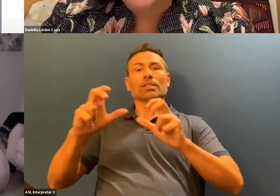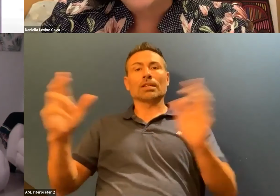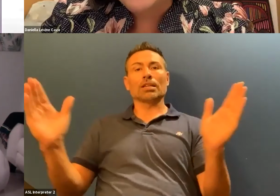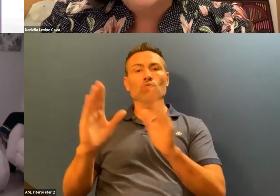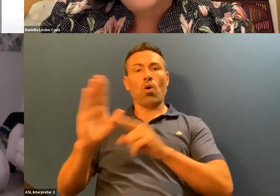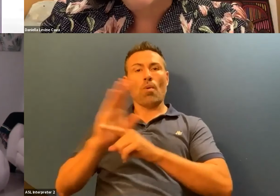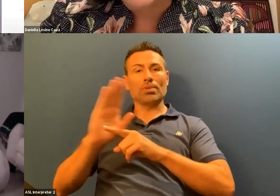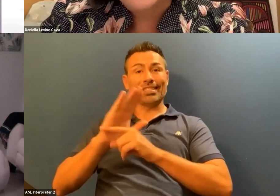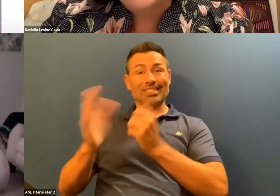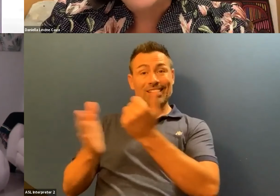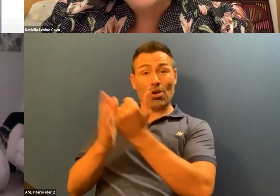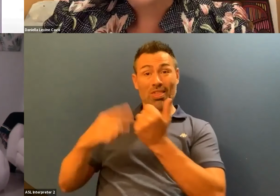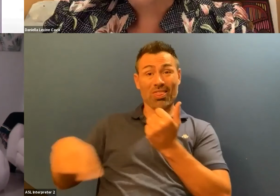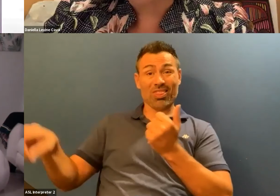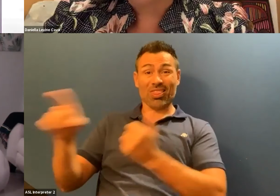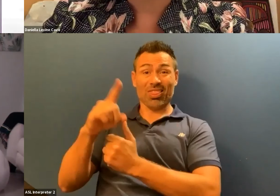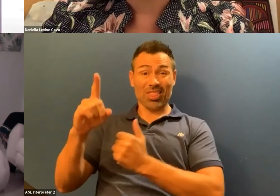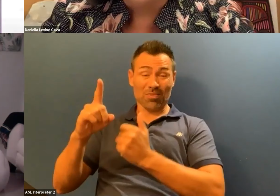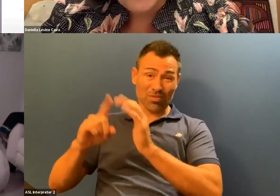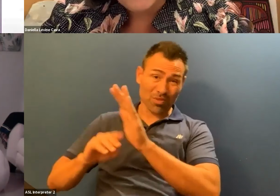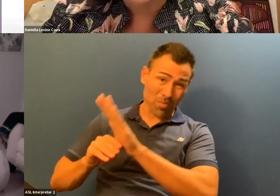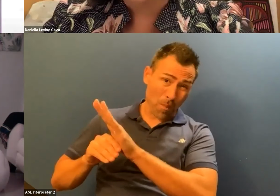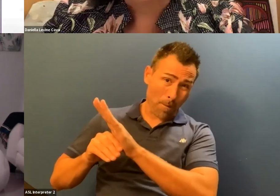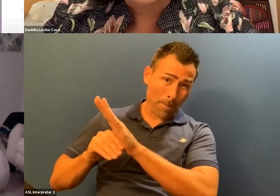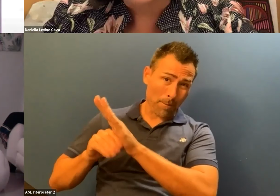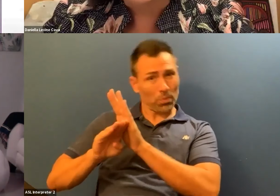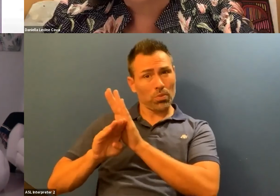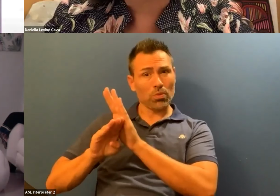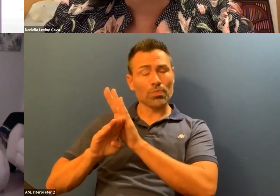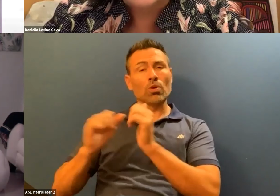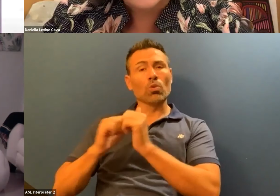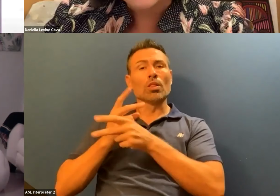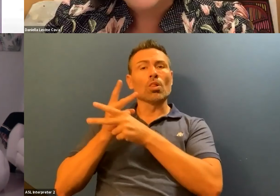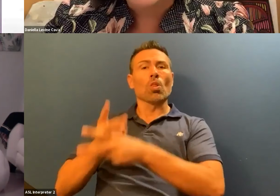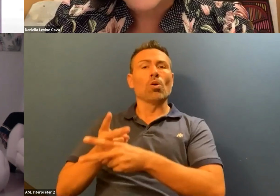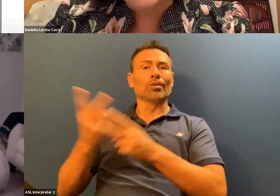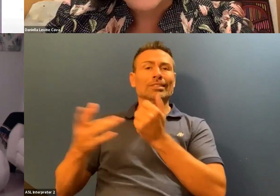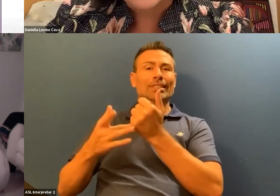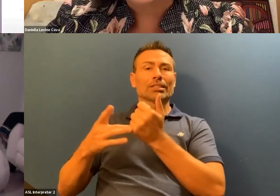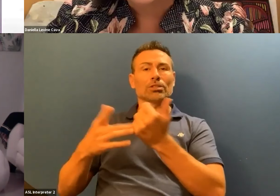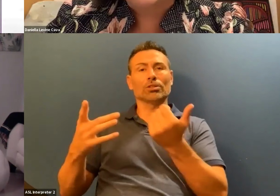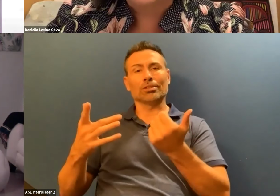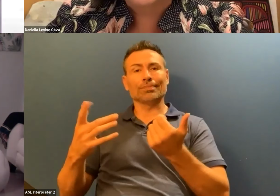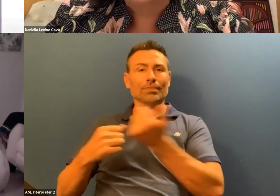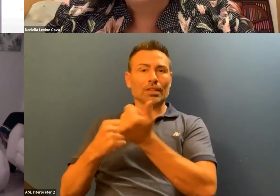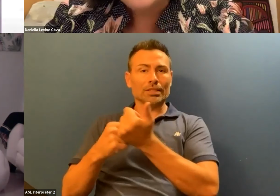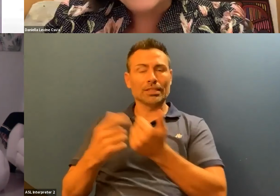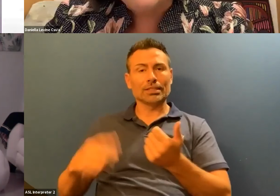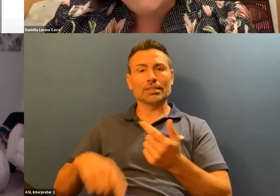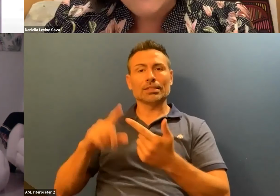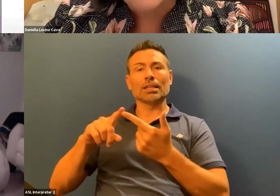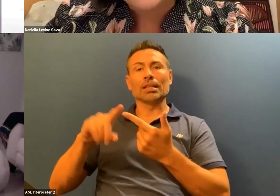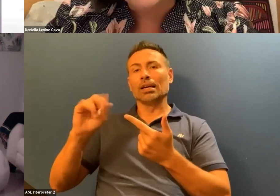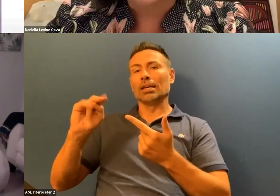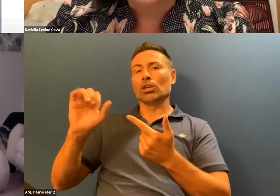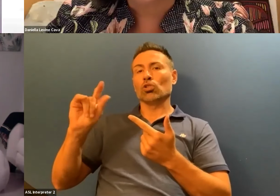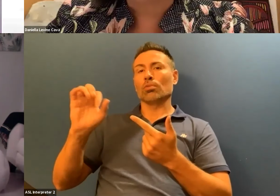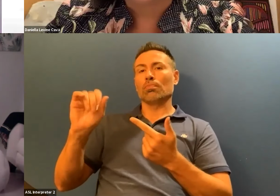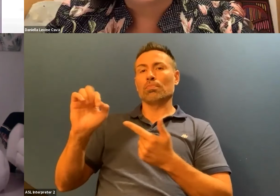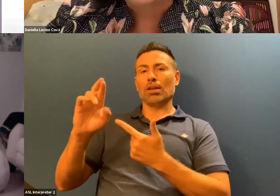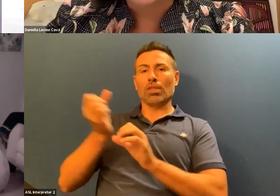of the hole that they are in with loans, with technical assistance. The incubator that I created in South Dade, taking that kind of